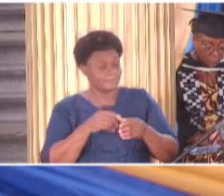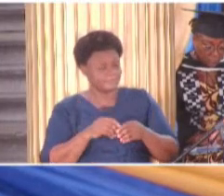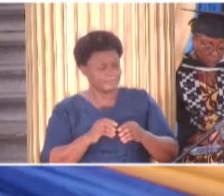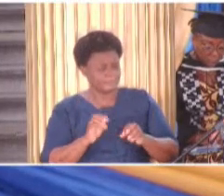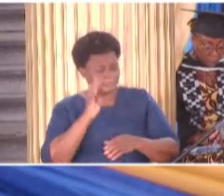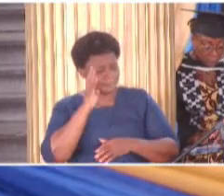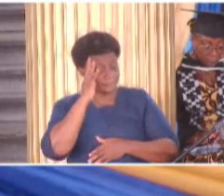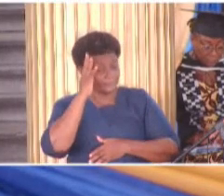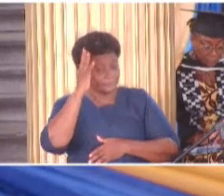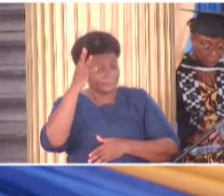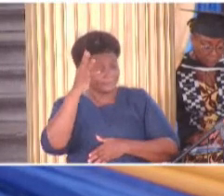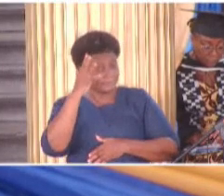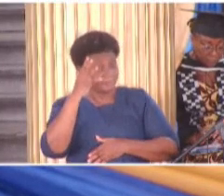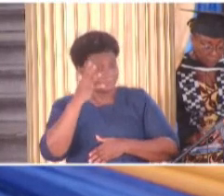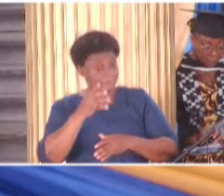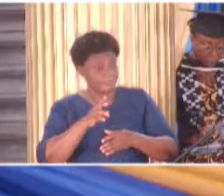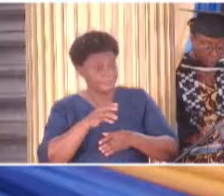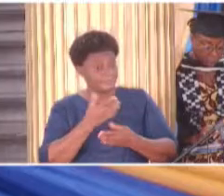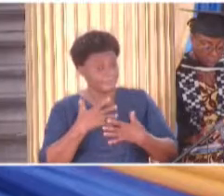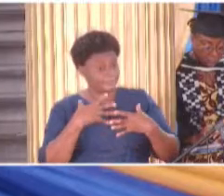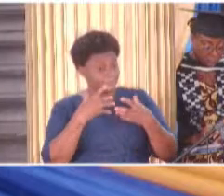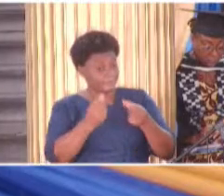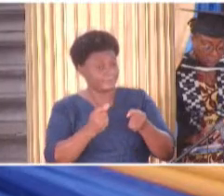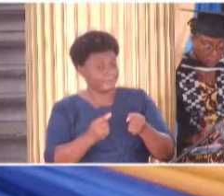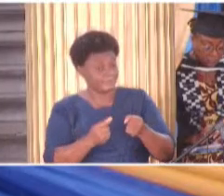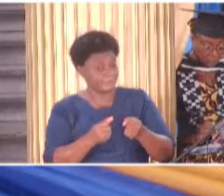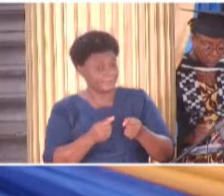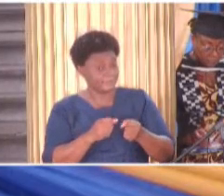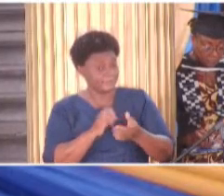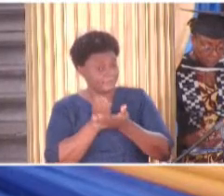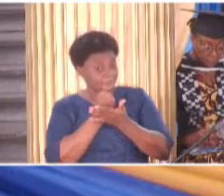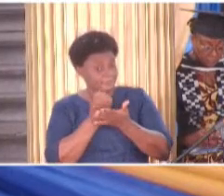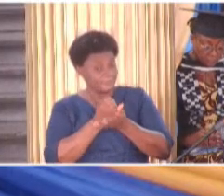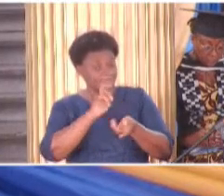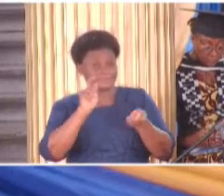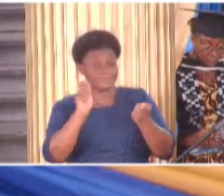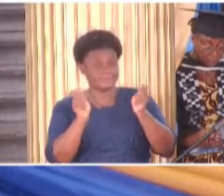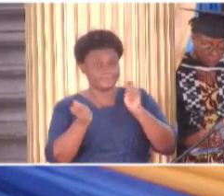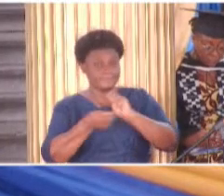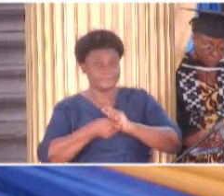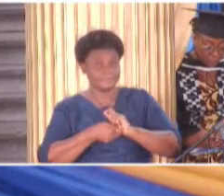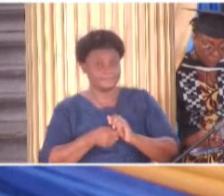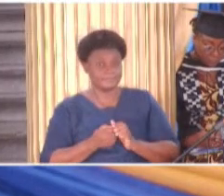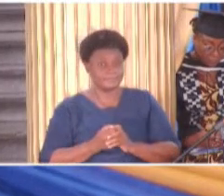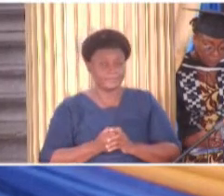innovation, efficiency, and economic transformation.